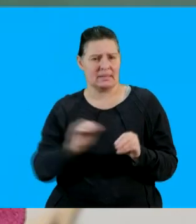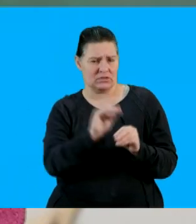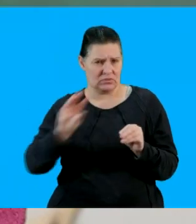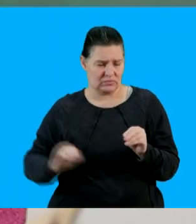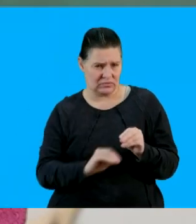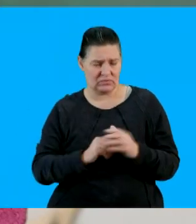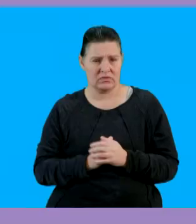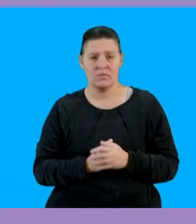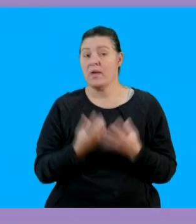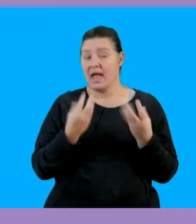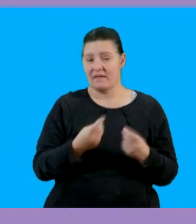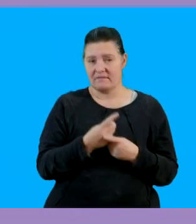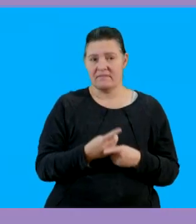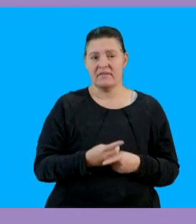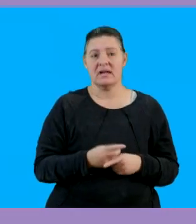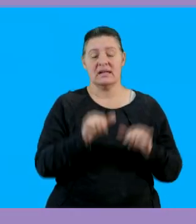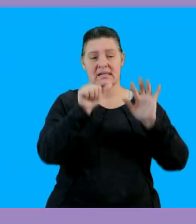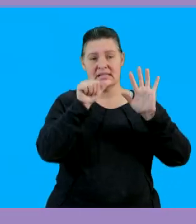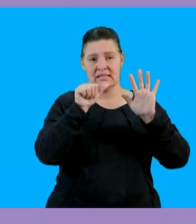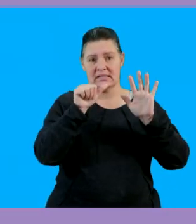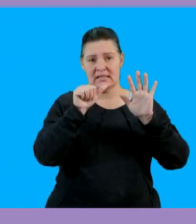substitute into. So we have there